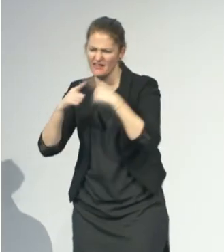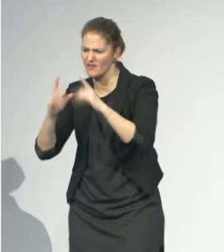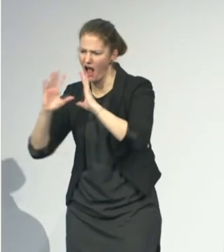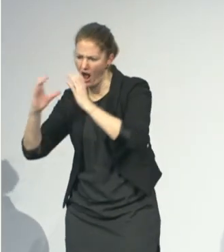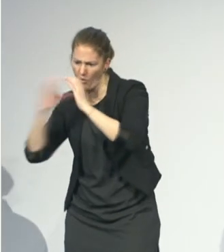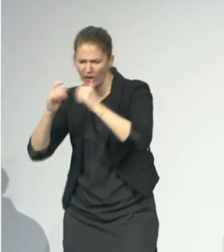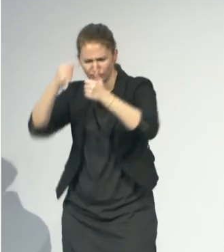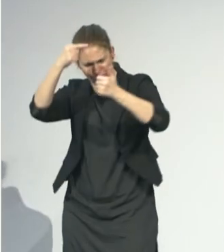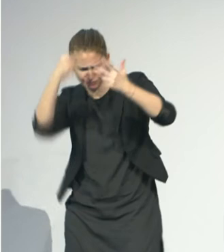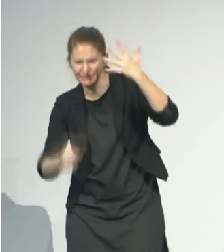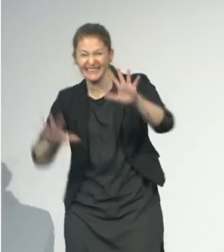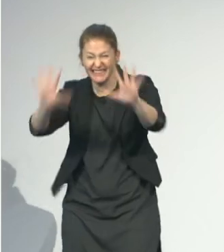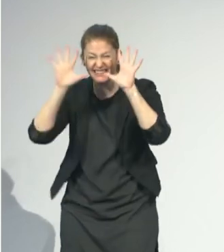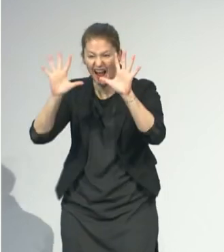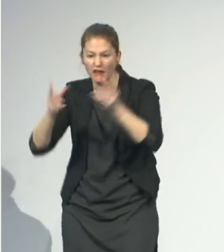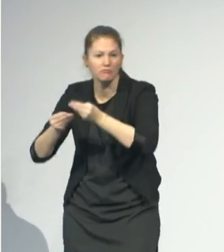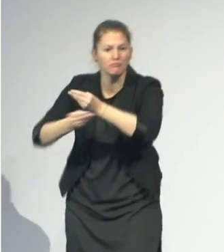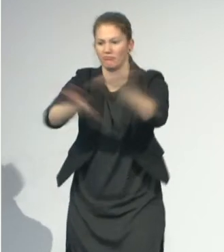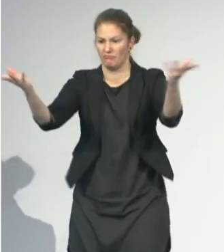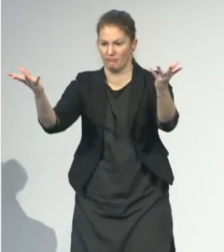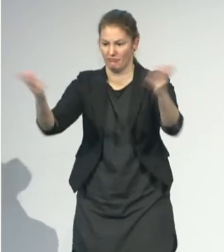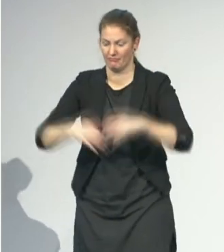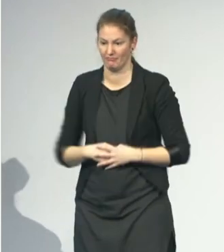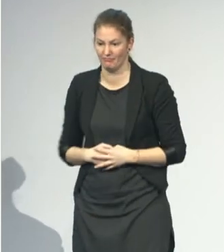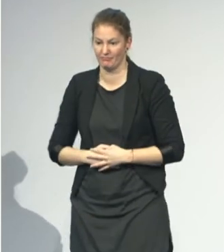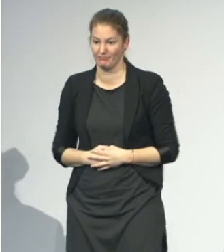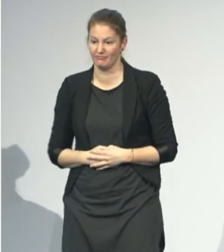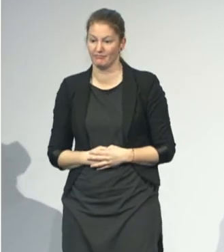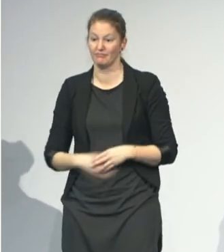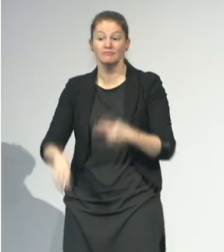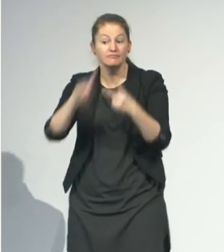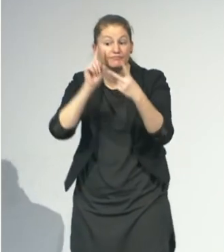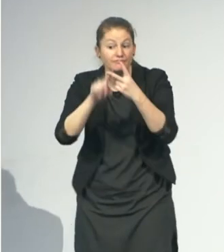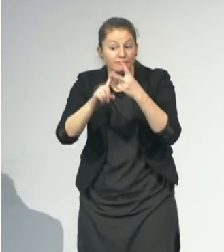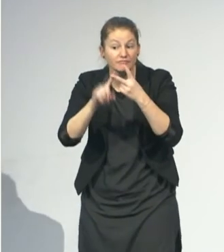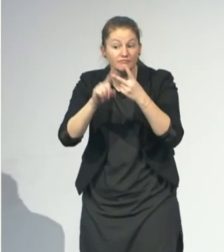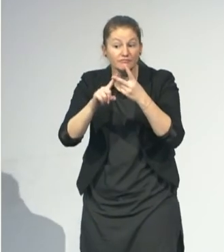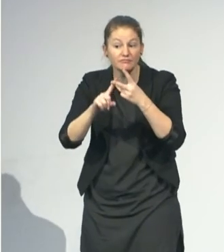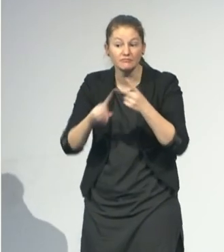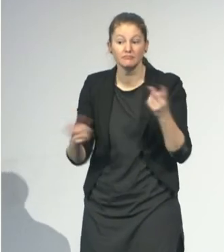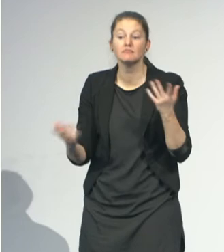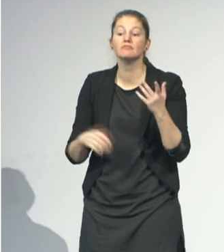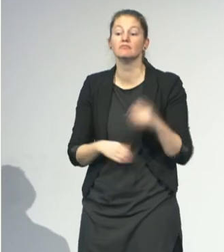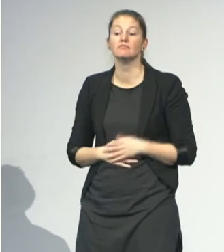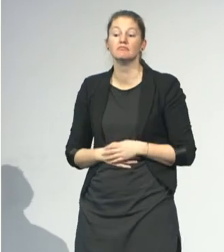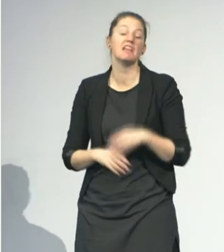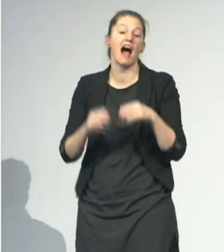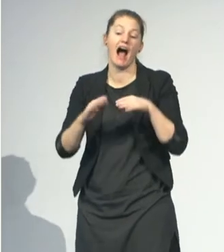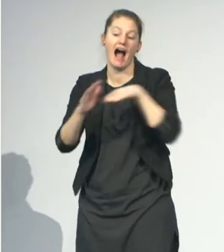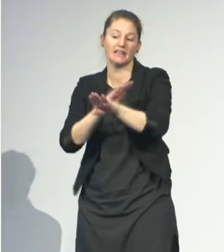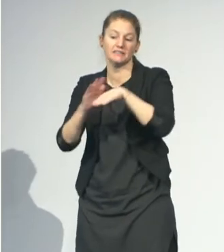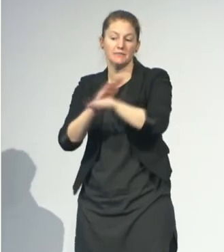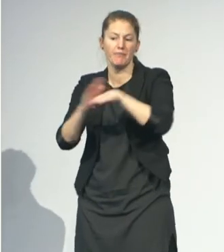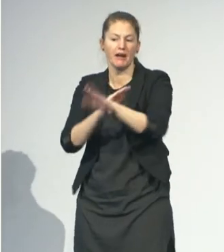of accessible lecture. Because we find that the childhood must